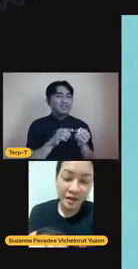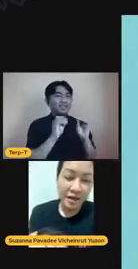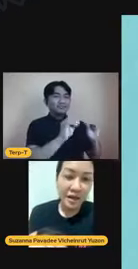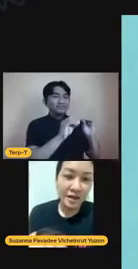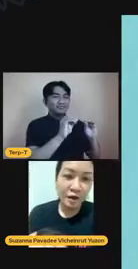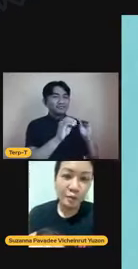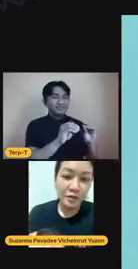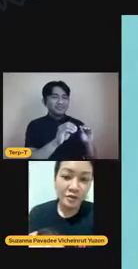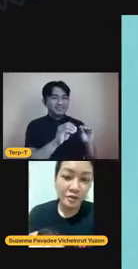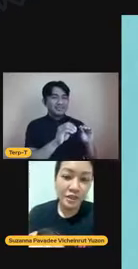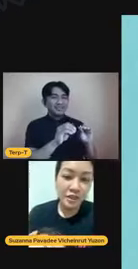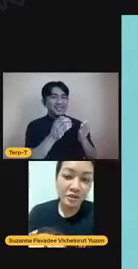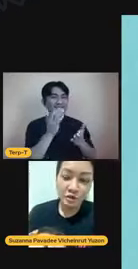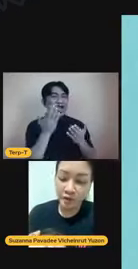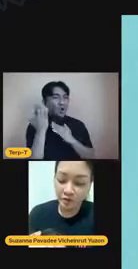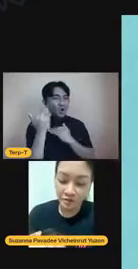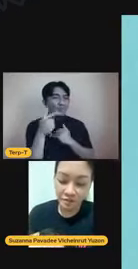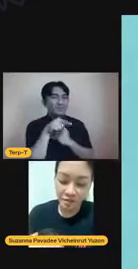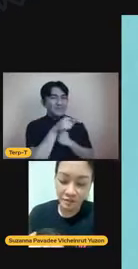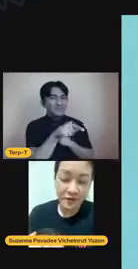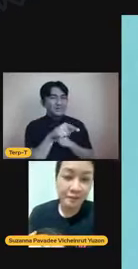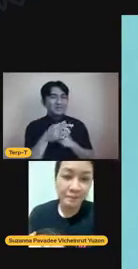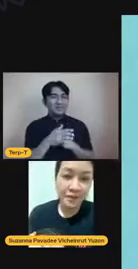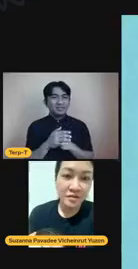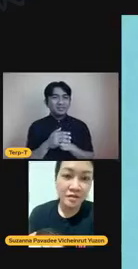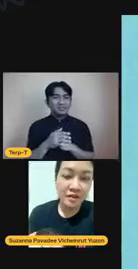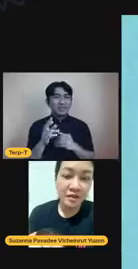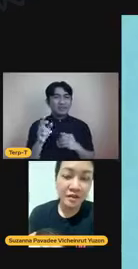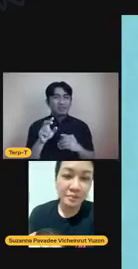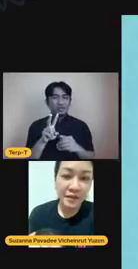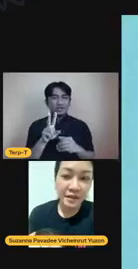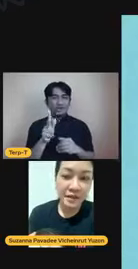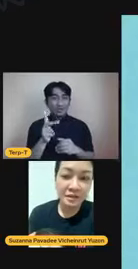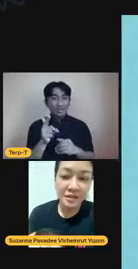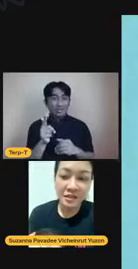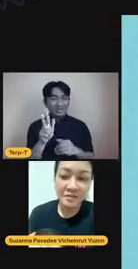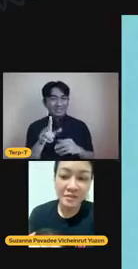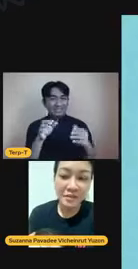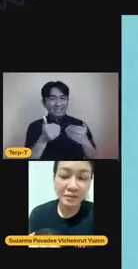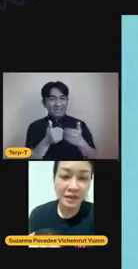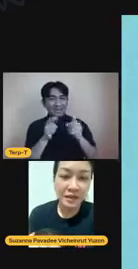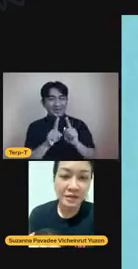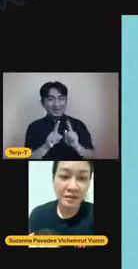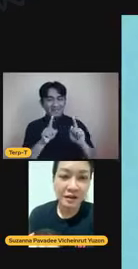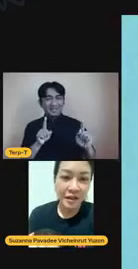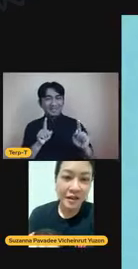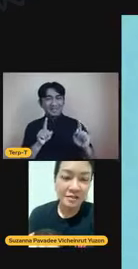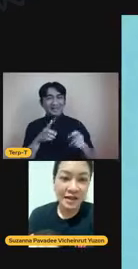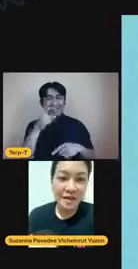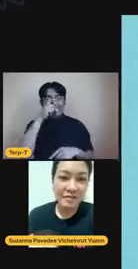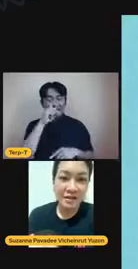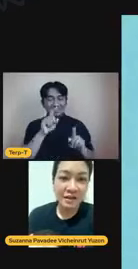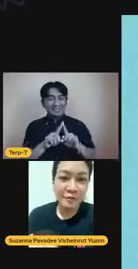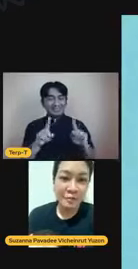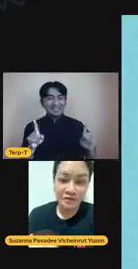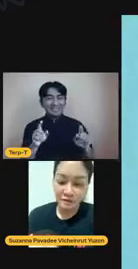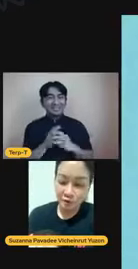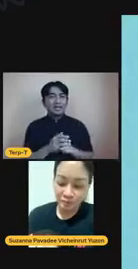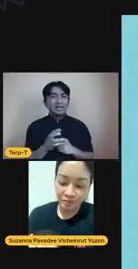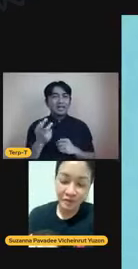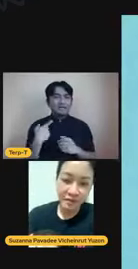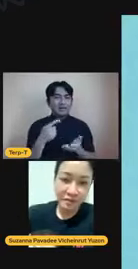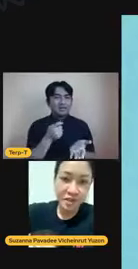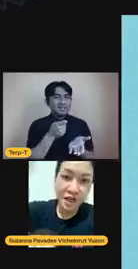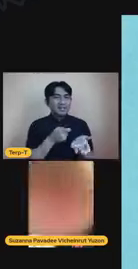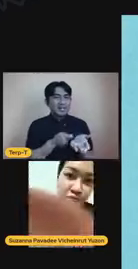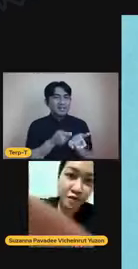Joey and helping Joey. They're 23 months apart, and so they get to play together. And just having them play together, it's like having a therapist at